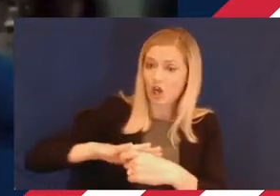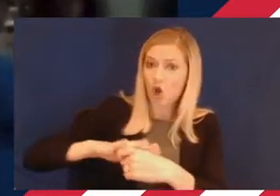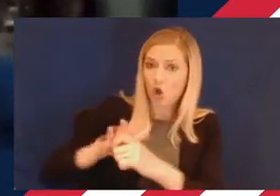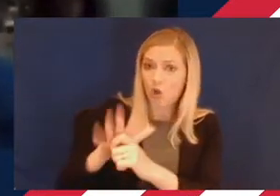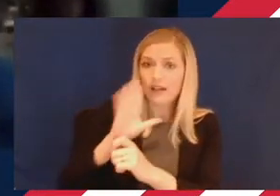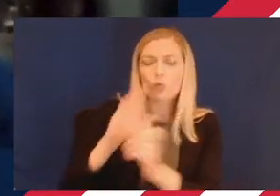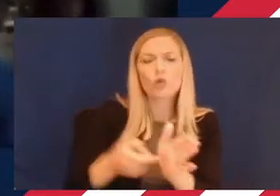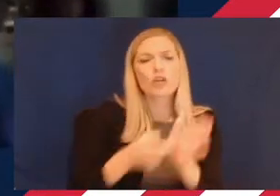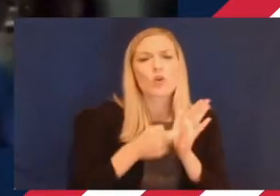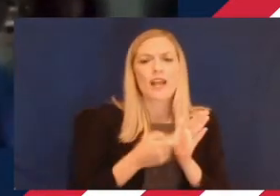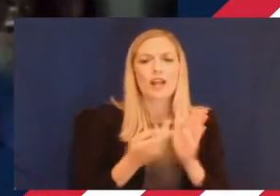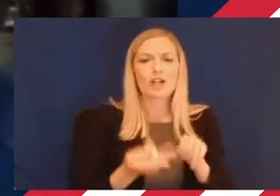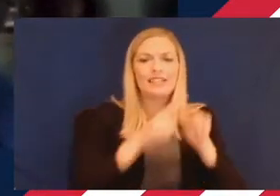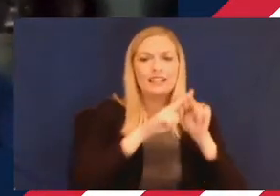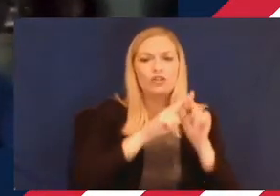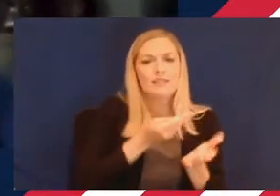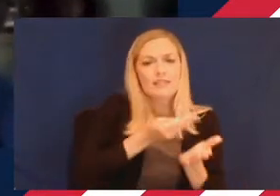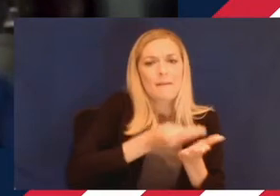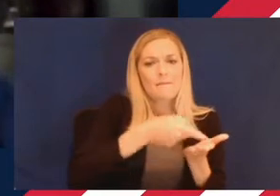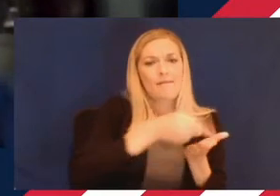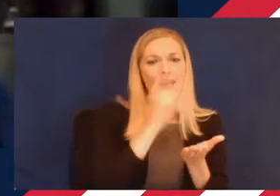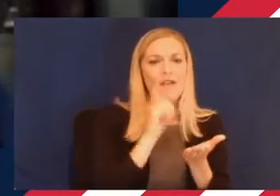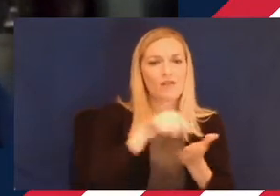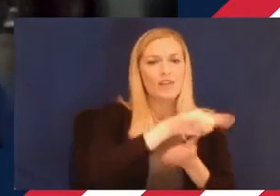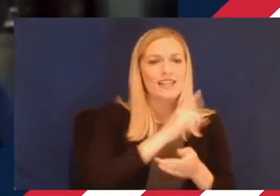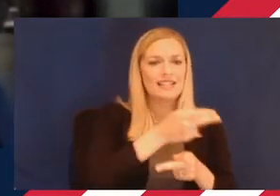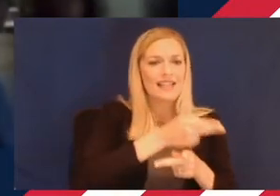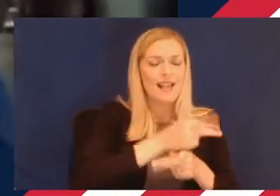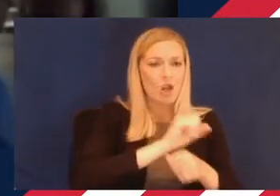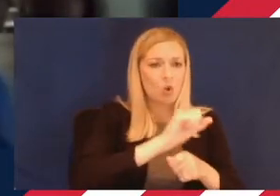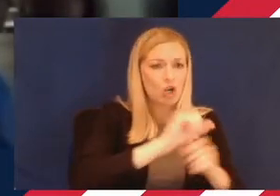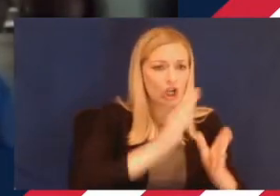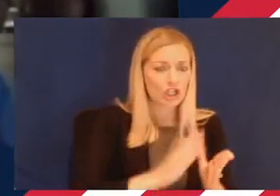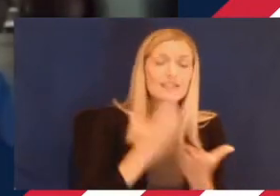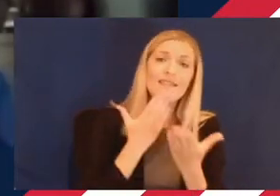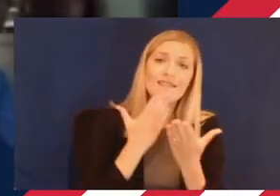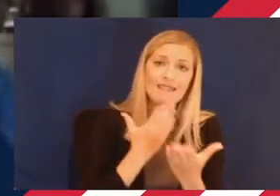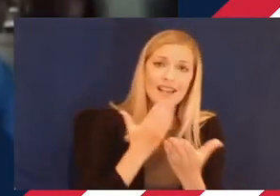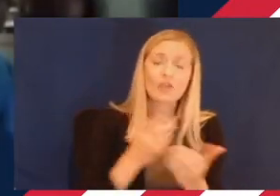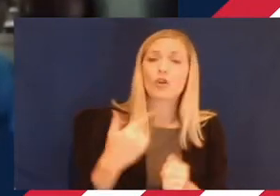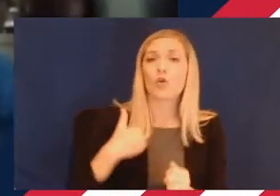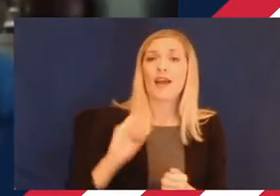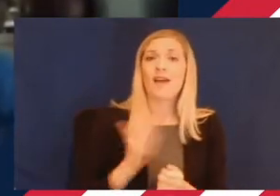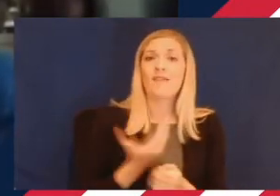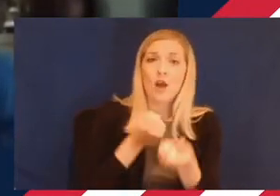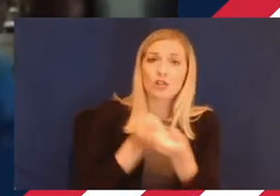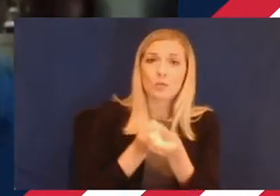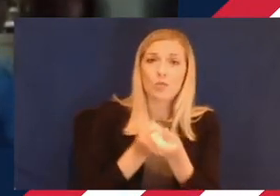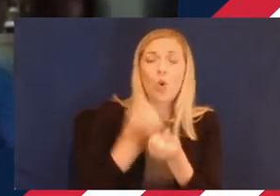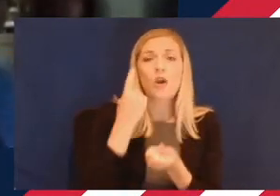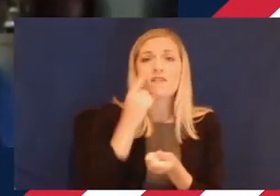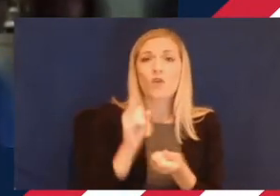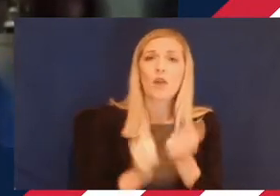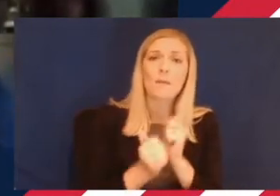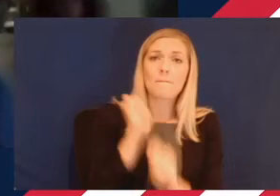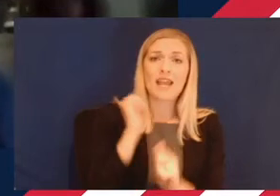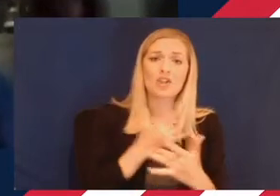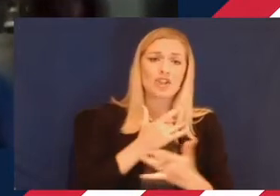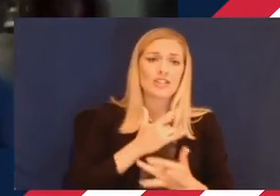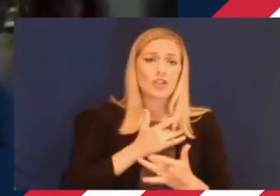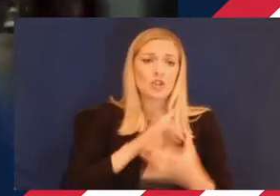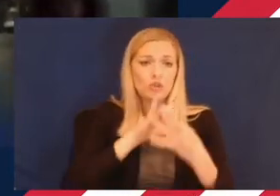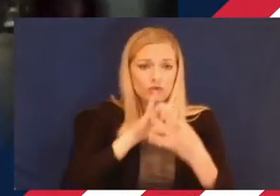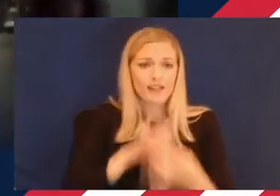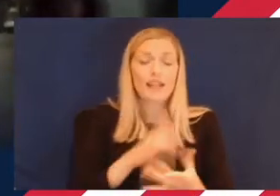You have our support in your effort to address the major issues facing women, people of color, and all workers in the economy